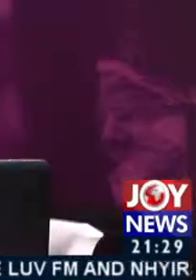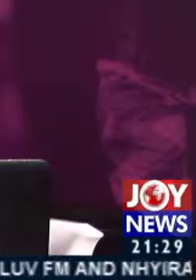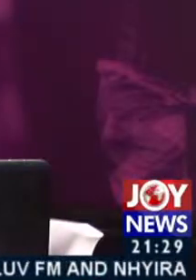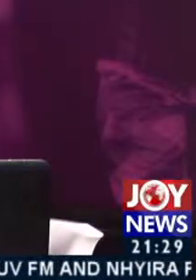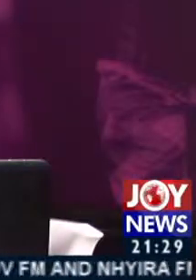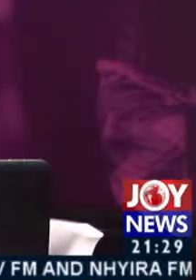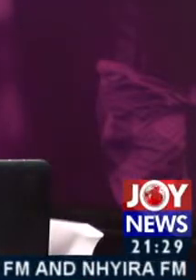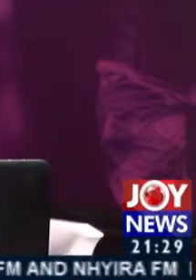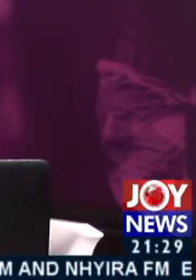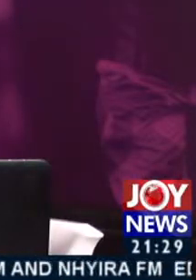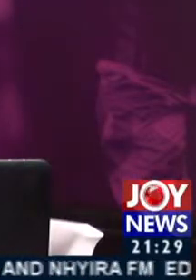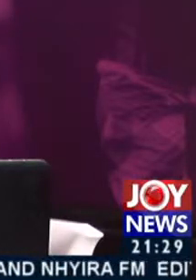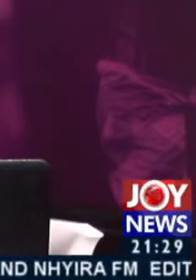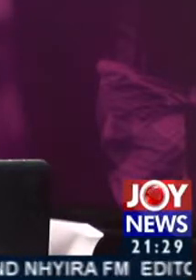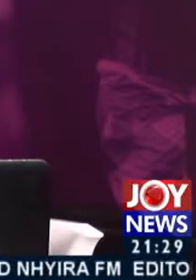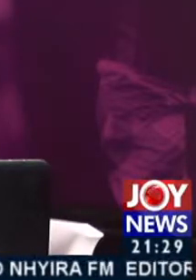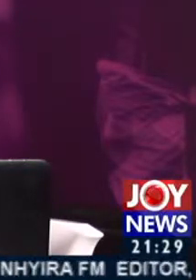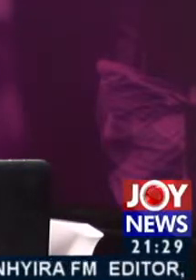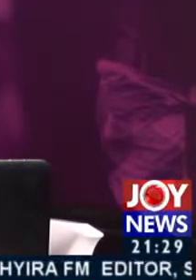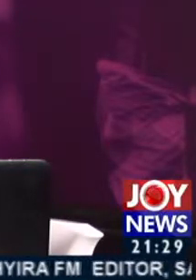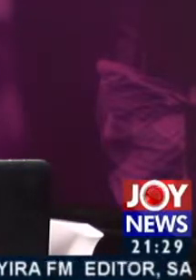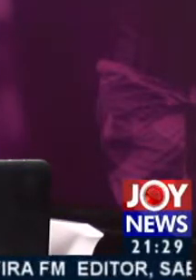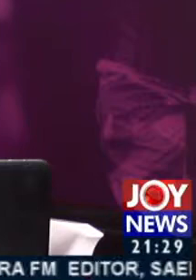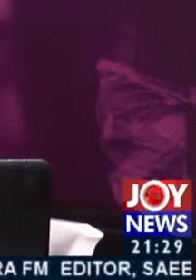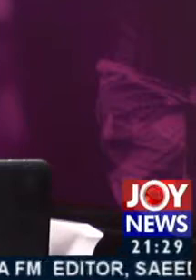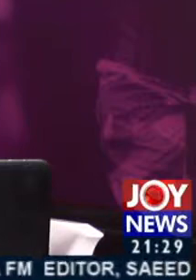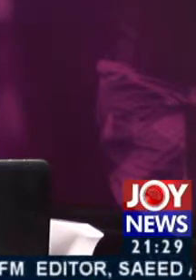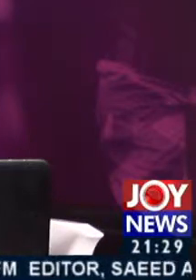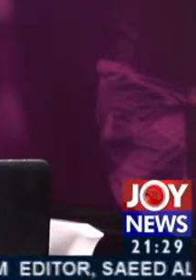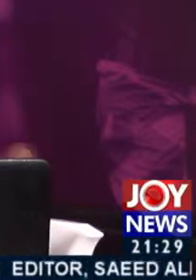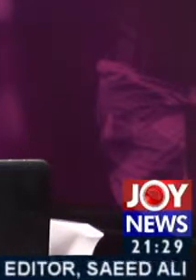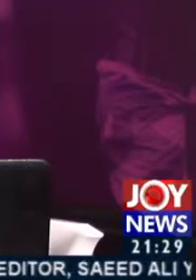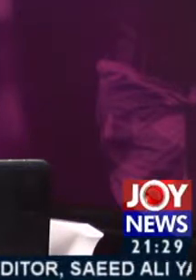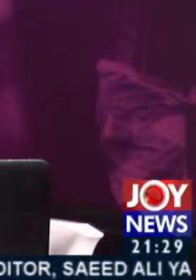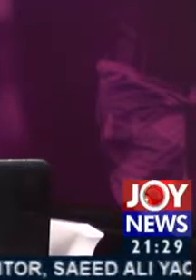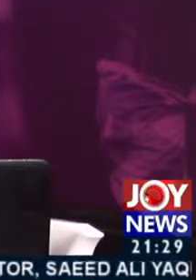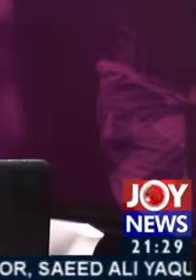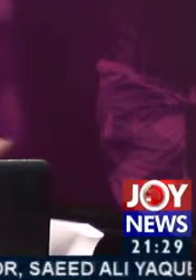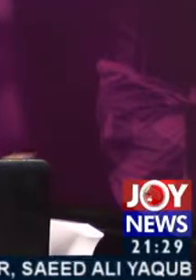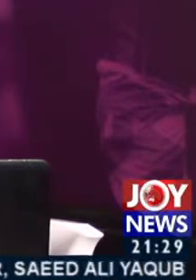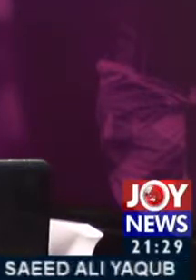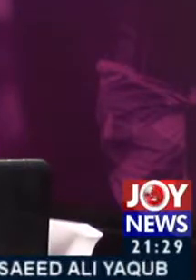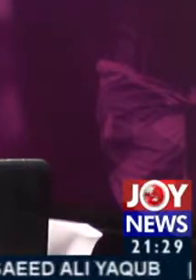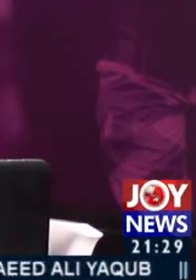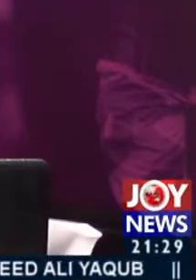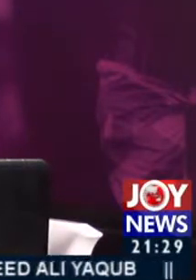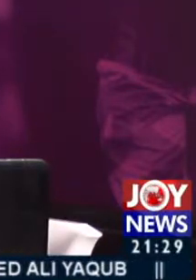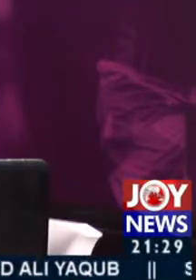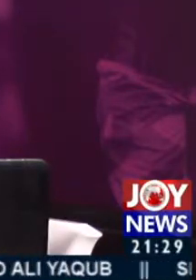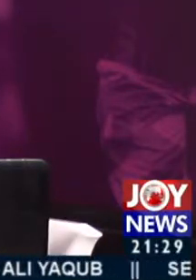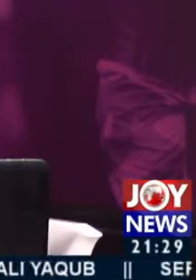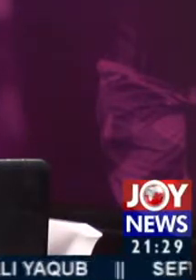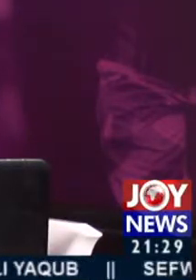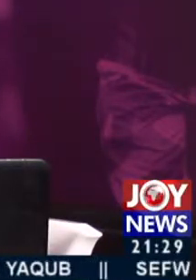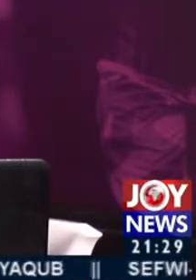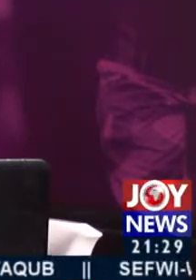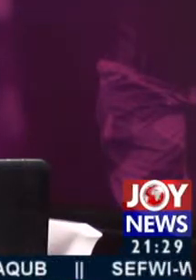much, gentlemen. Enjoy your week. There's more news when you log on to myjoyonline.com. On behalf of the entire production team, Jojo Kopna, and the rest of the